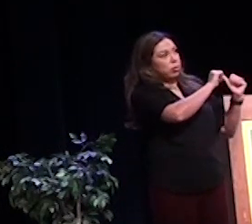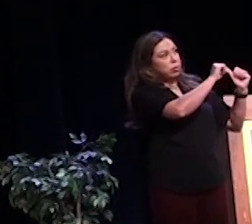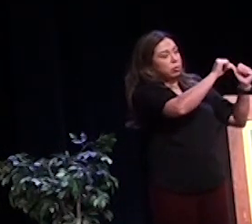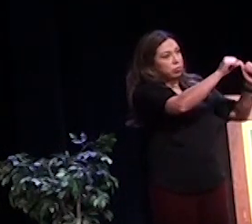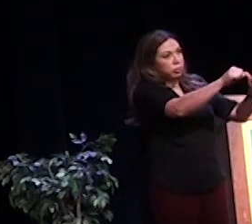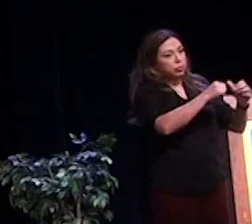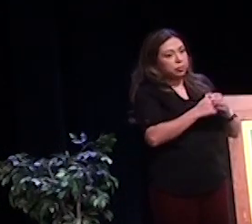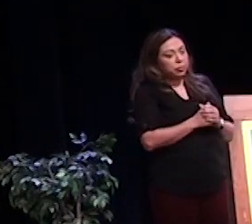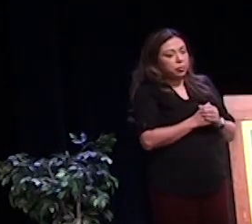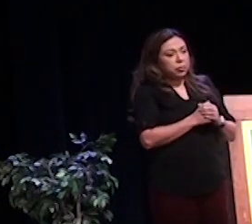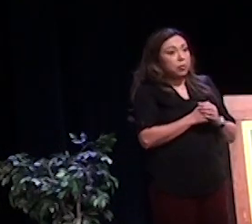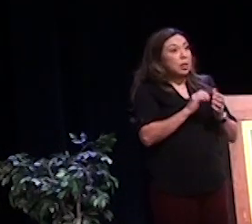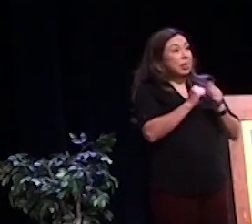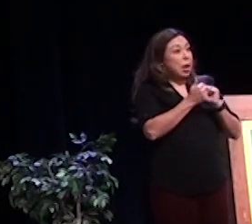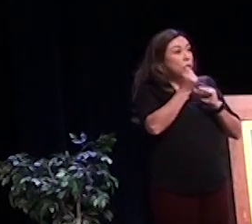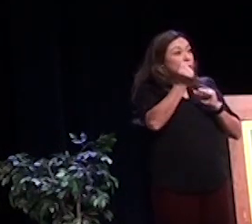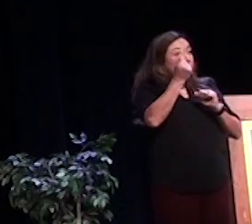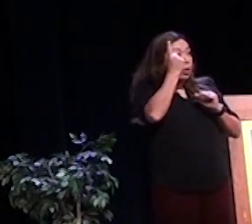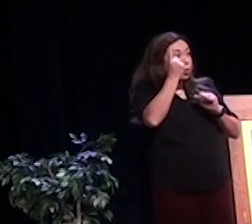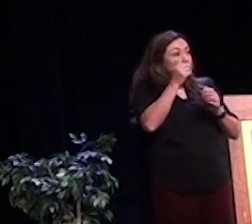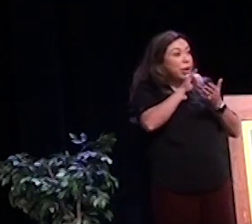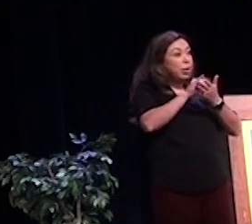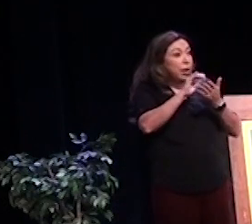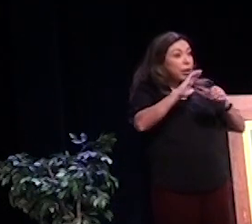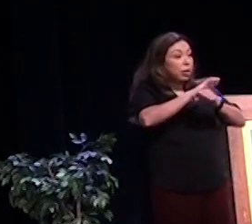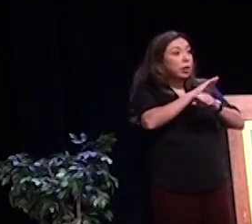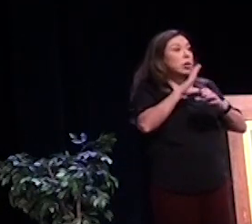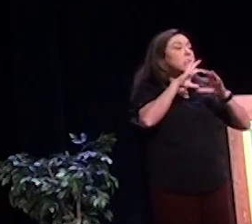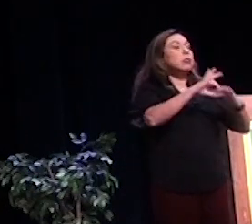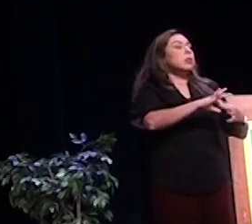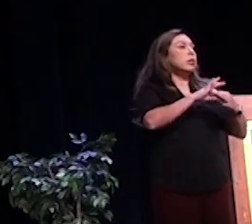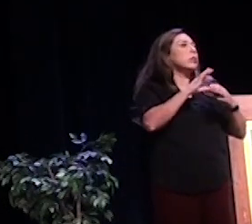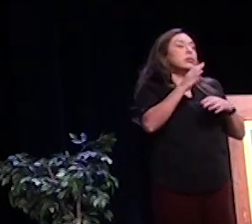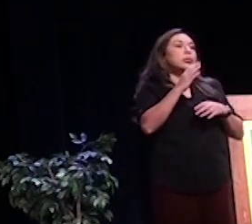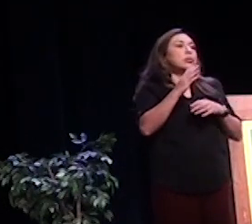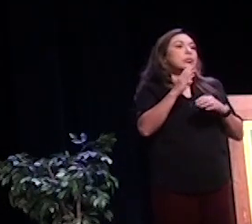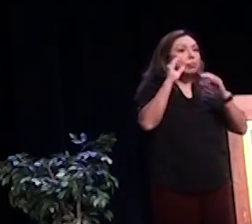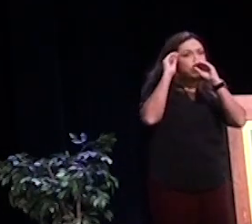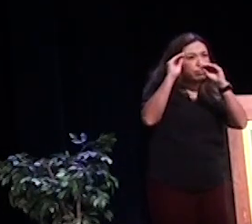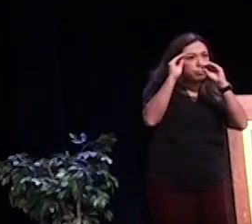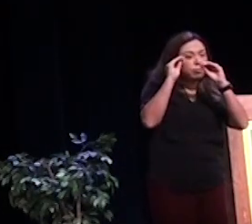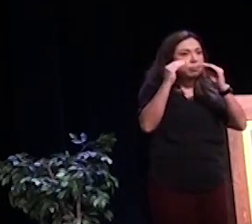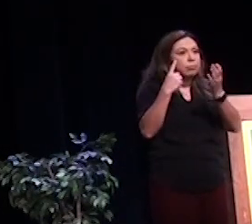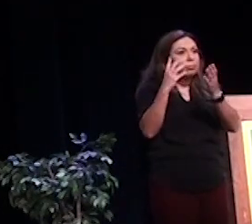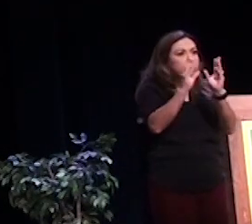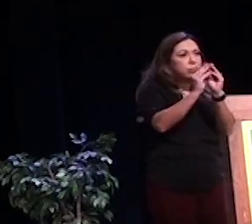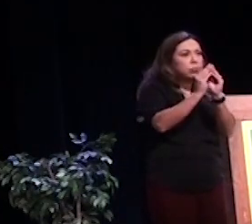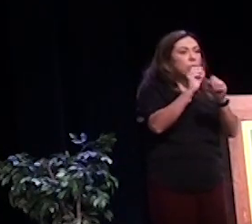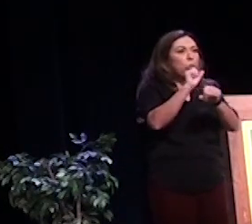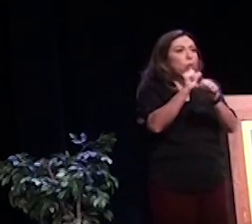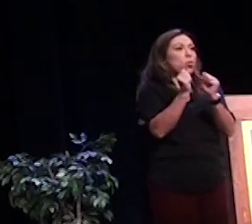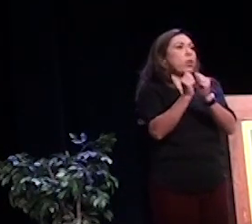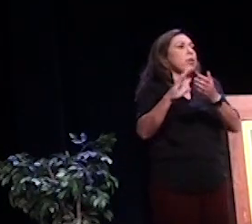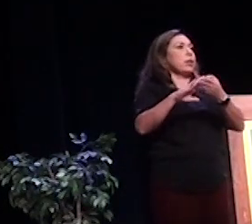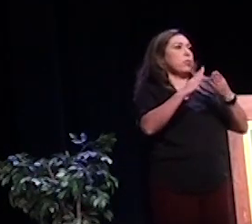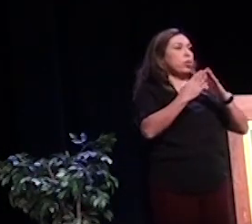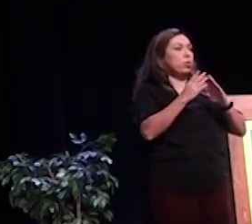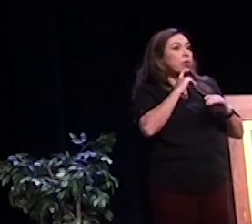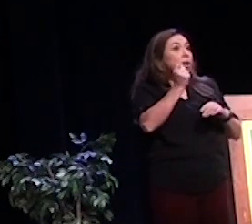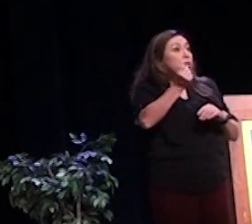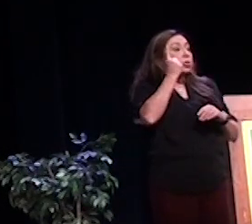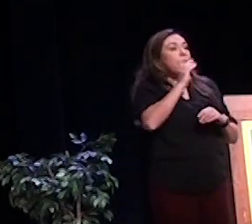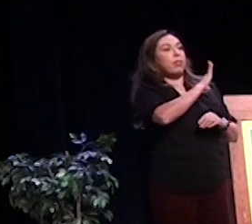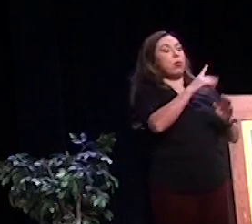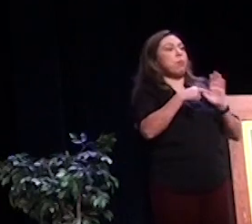wealth. And to understand that, it's a conversation, it's an educational session that we have to do. It really is working with community to really understand the